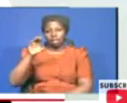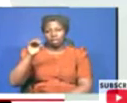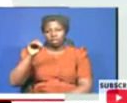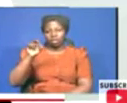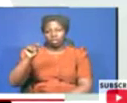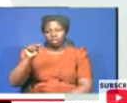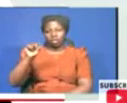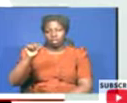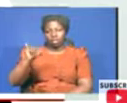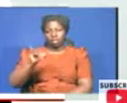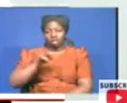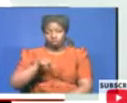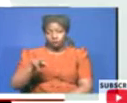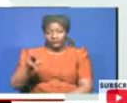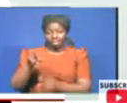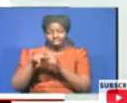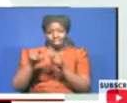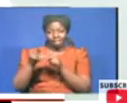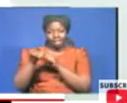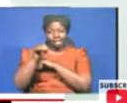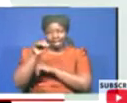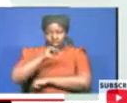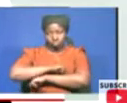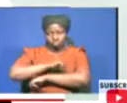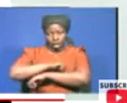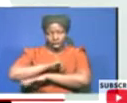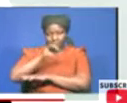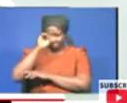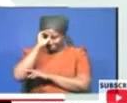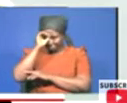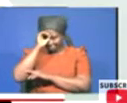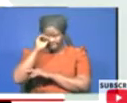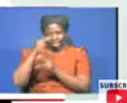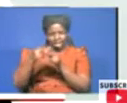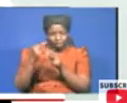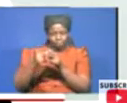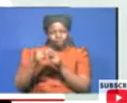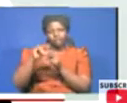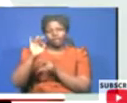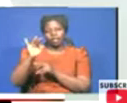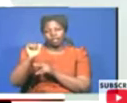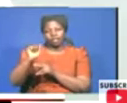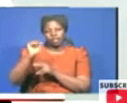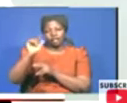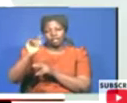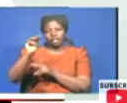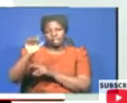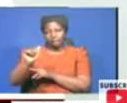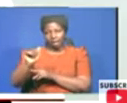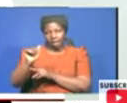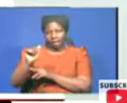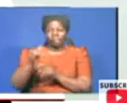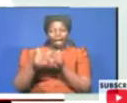a nursery school, which by then was called Fatima Nursery School. Mm-hmm. And after starting in the nursery,